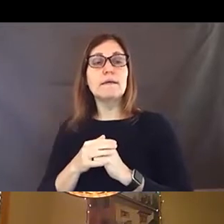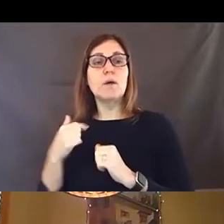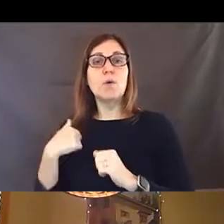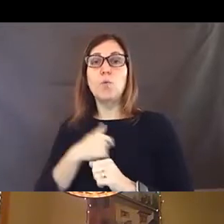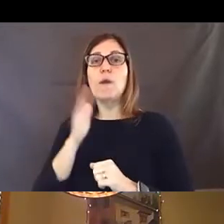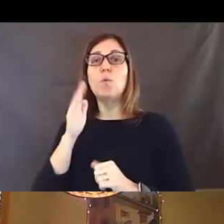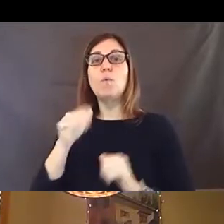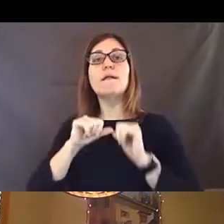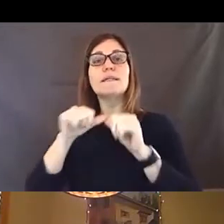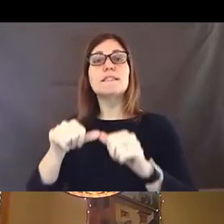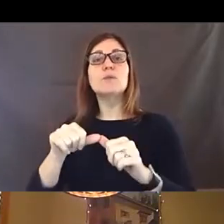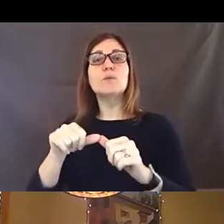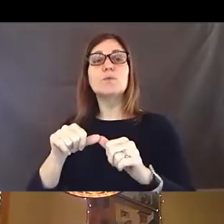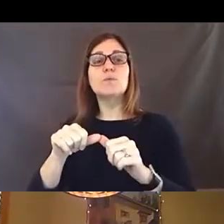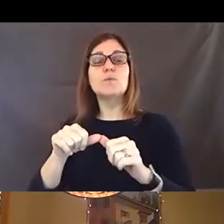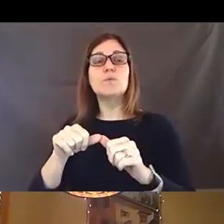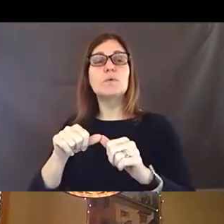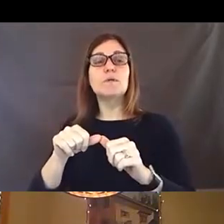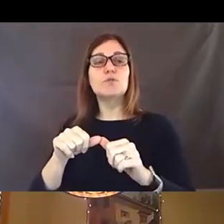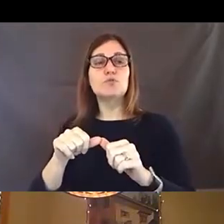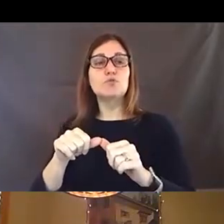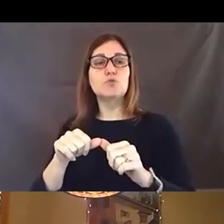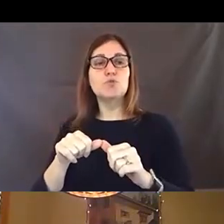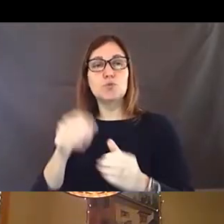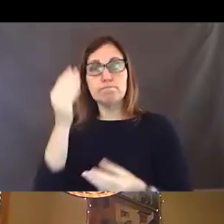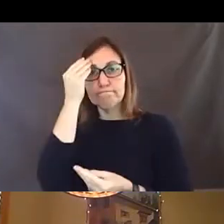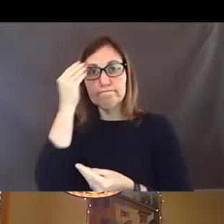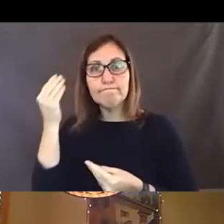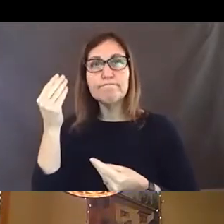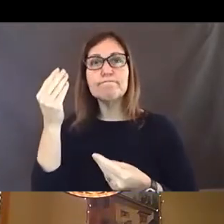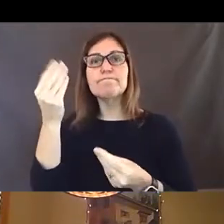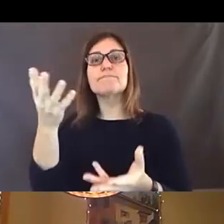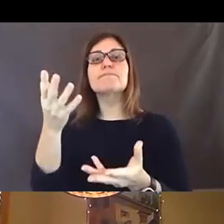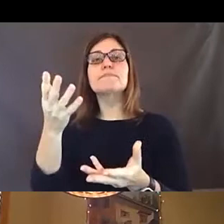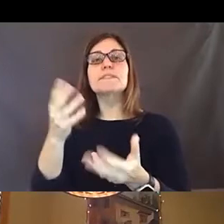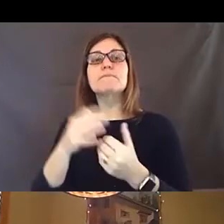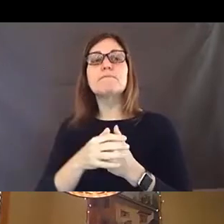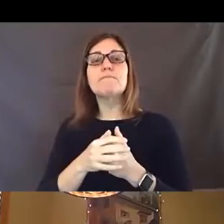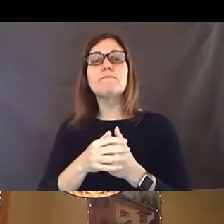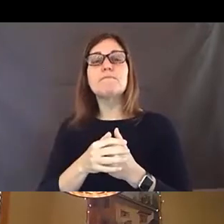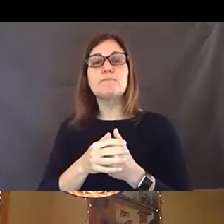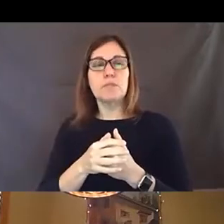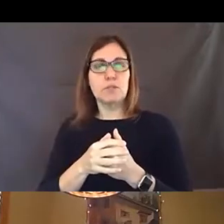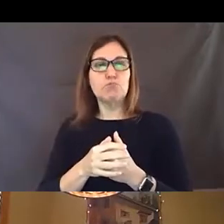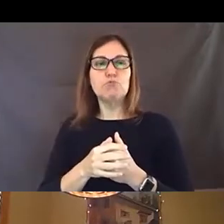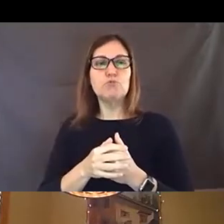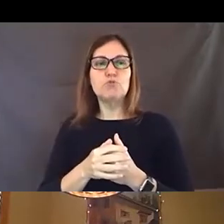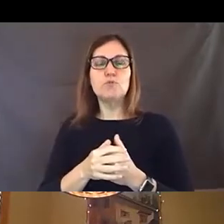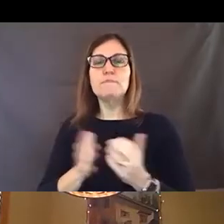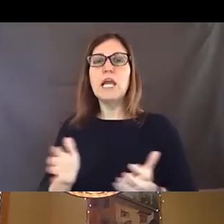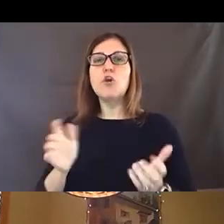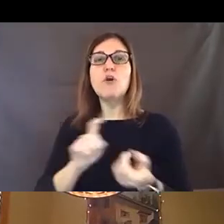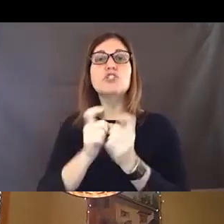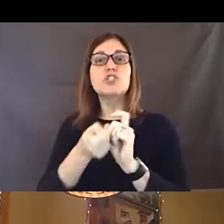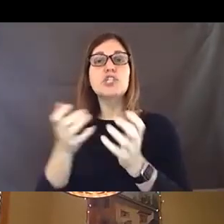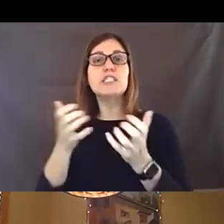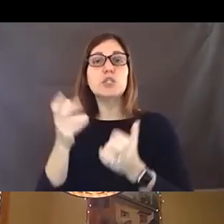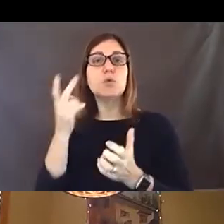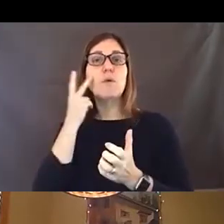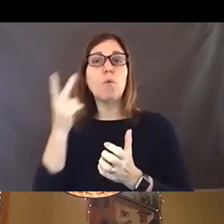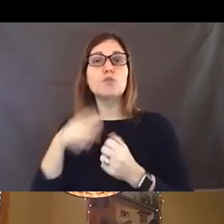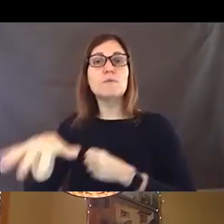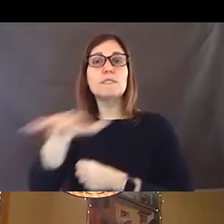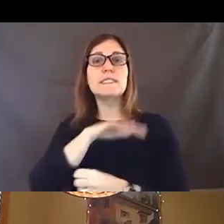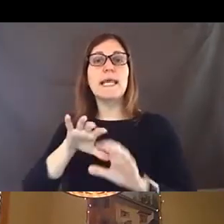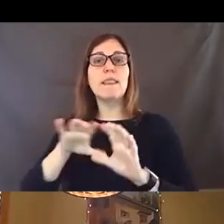we will continue to enlighten you. We will continue to bring forth the change that we wish to see in the world. To sit